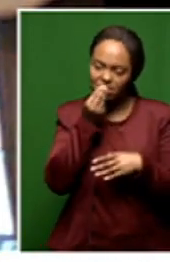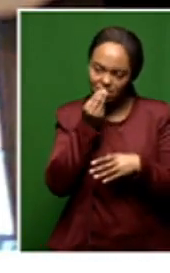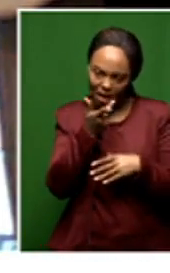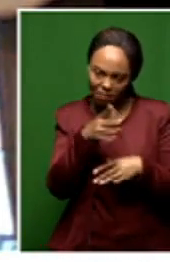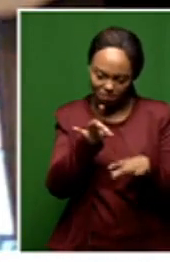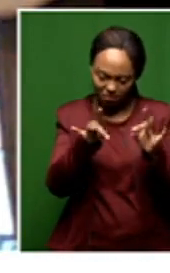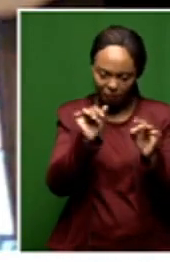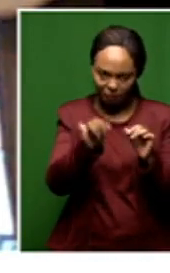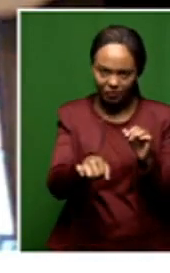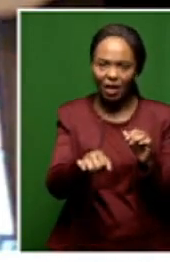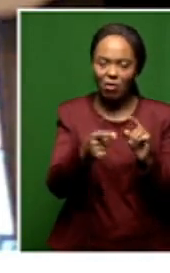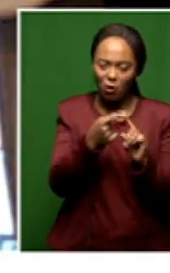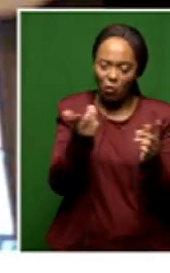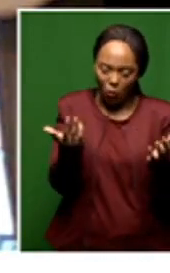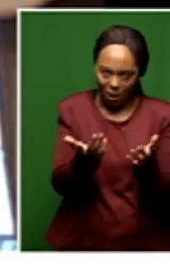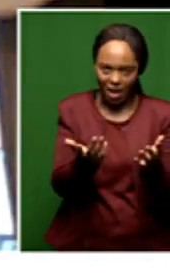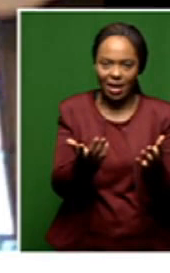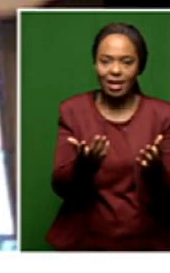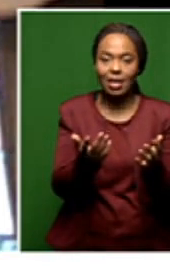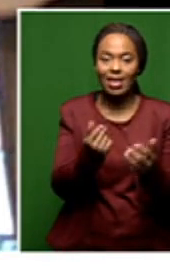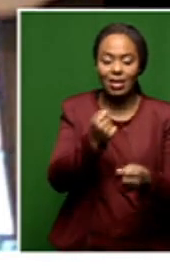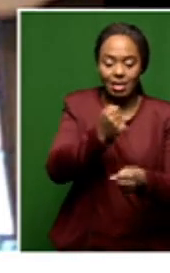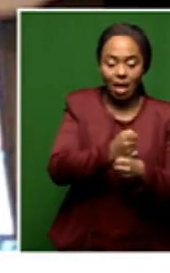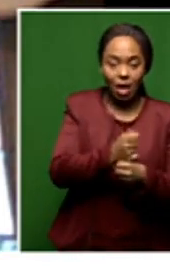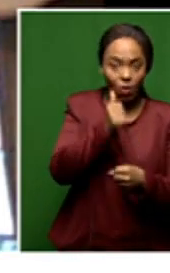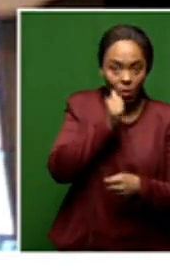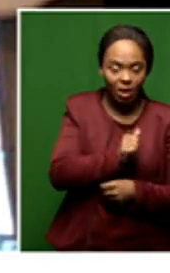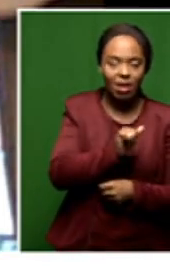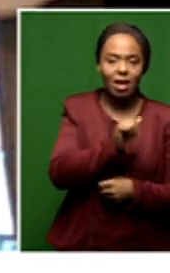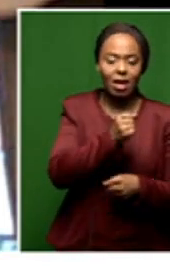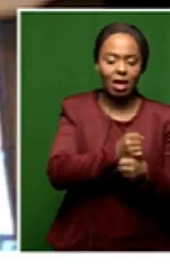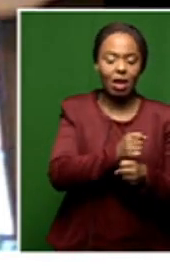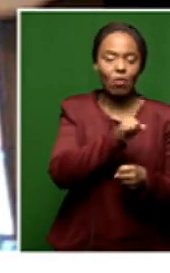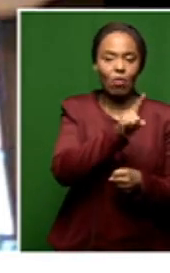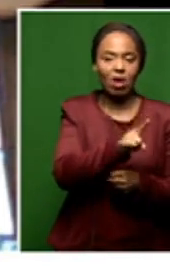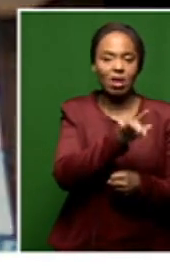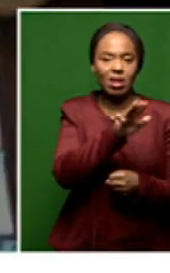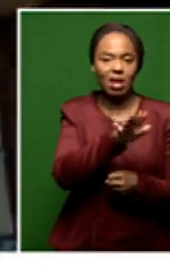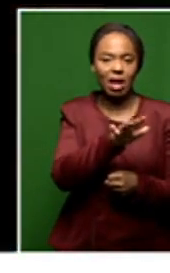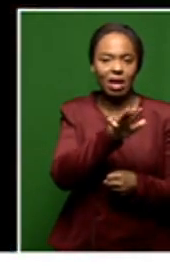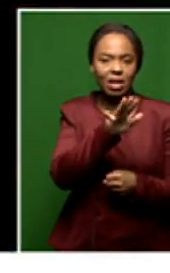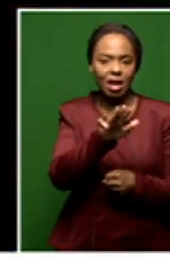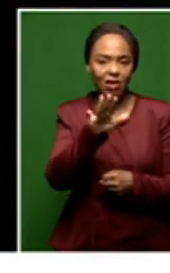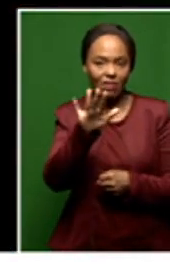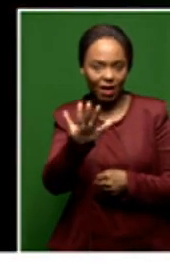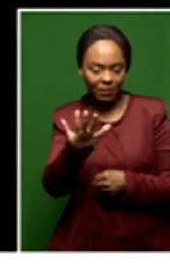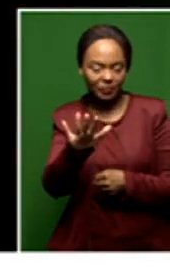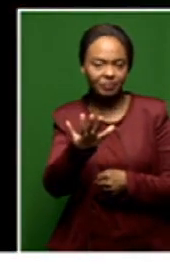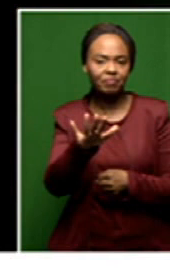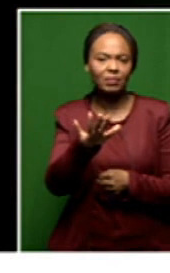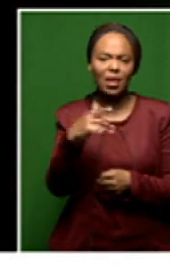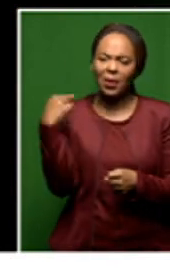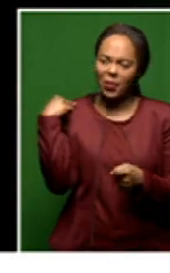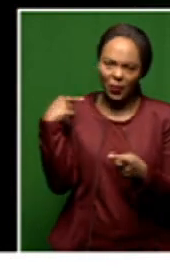from. And that was in around 95 that I started growing my own food. So it's been a long journey, this